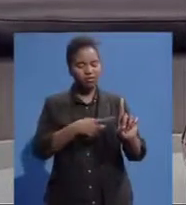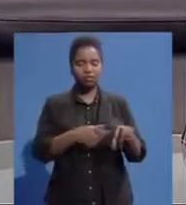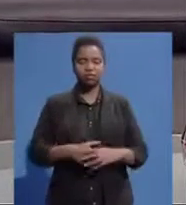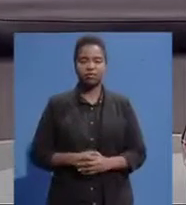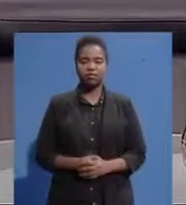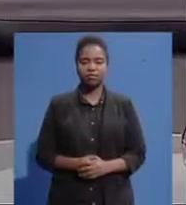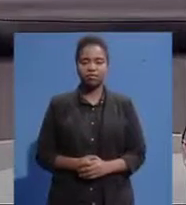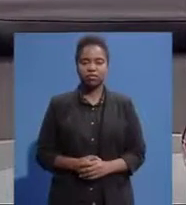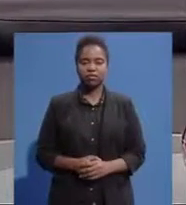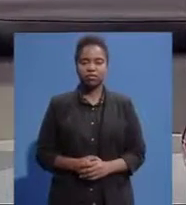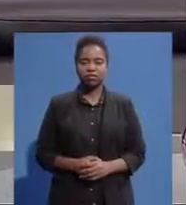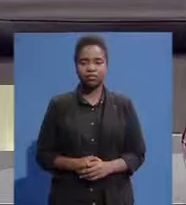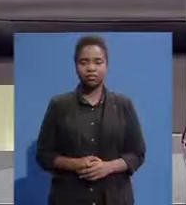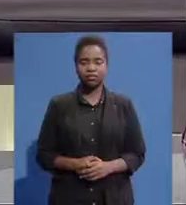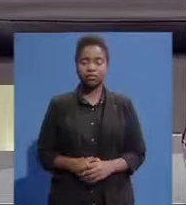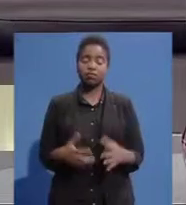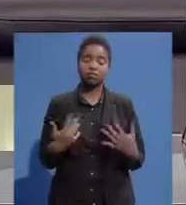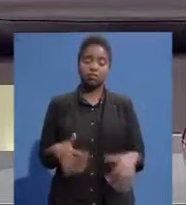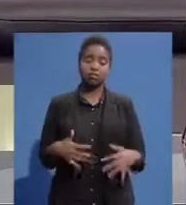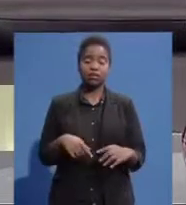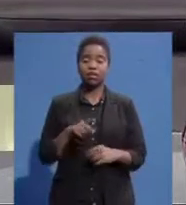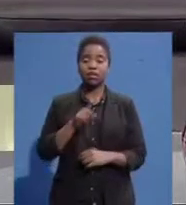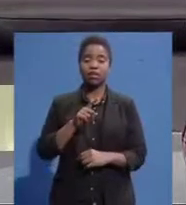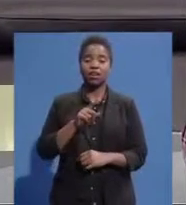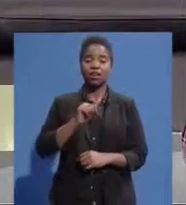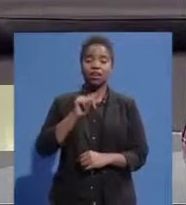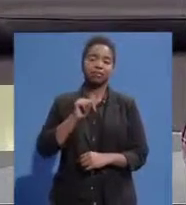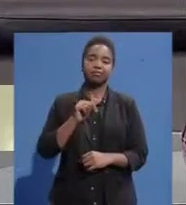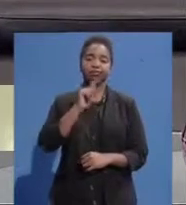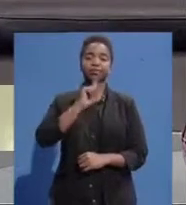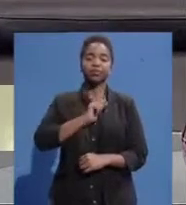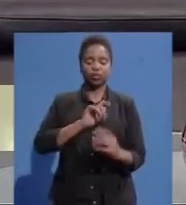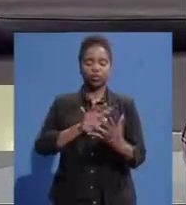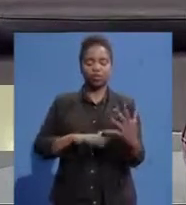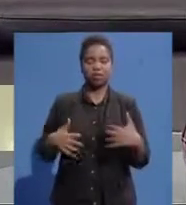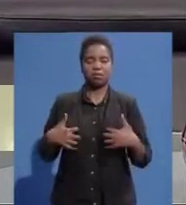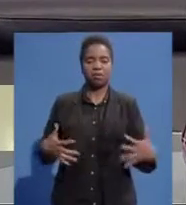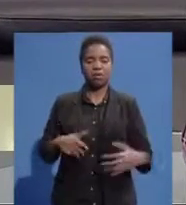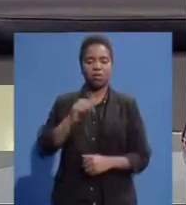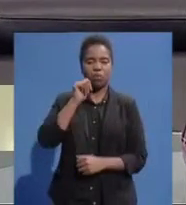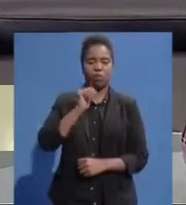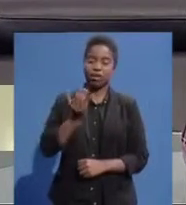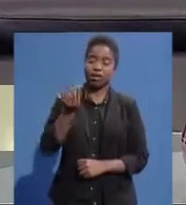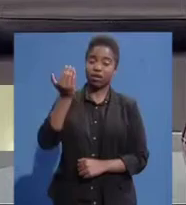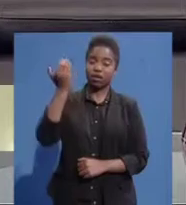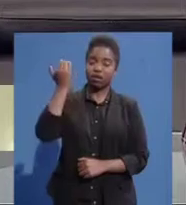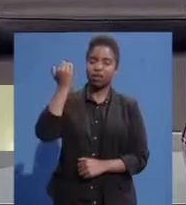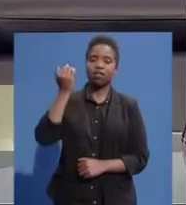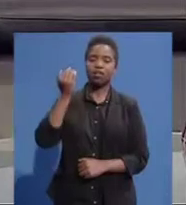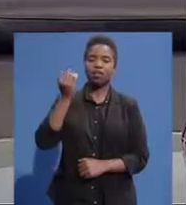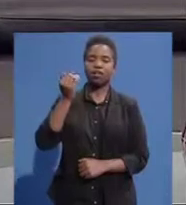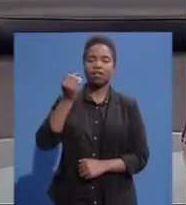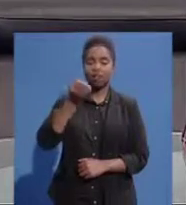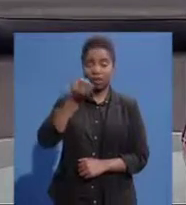lot. And I think the real story began even earlier. We shouldn't forget that he grew up in the